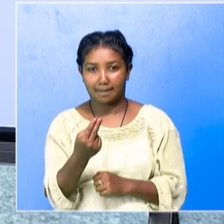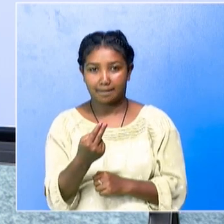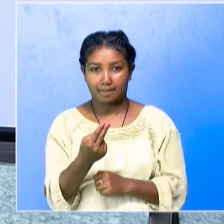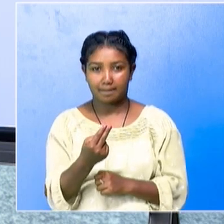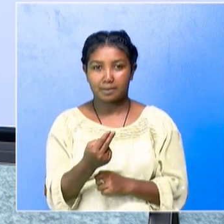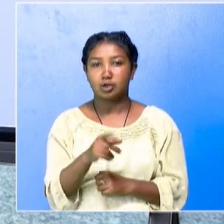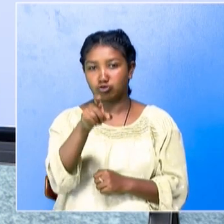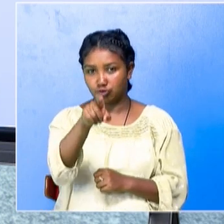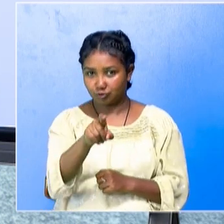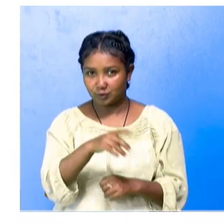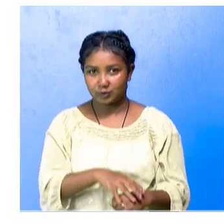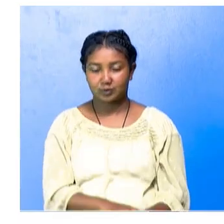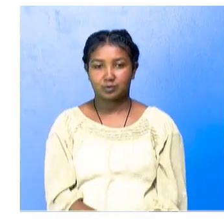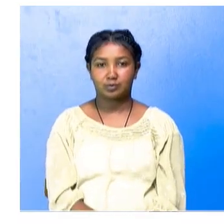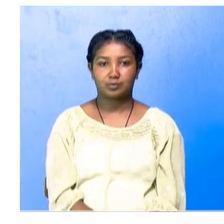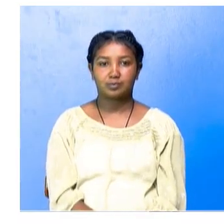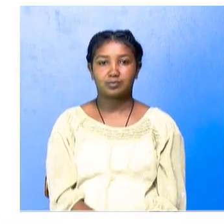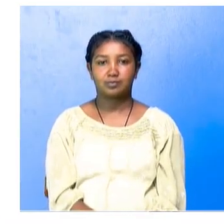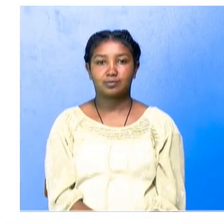Bravo, student. Should.